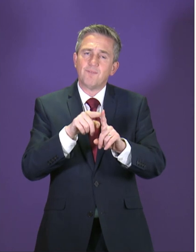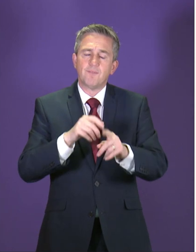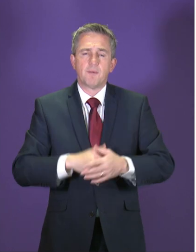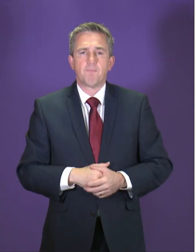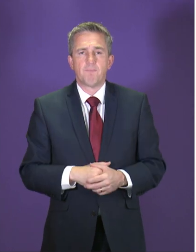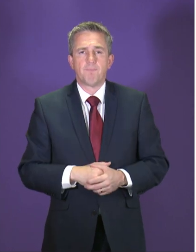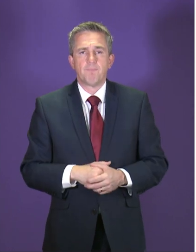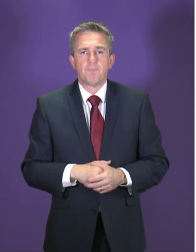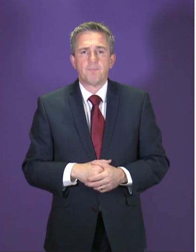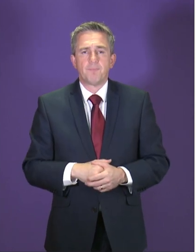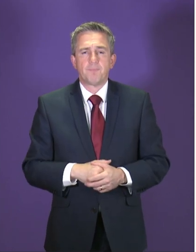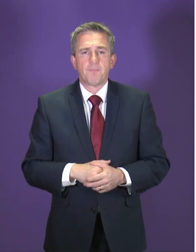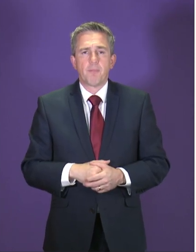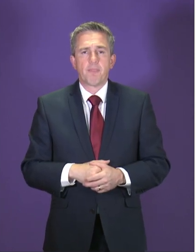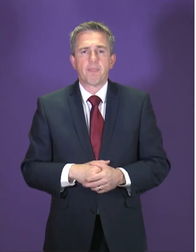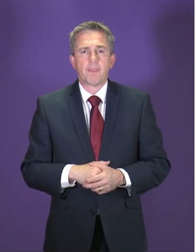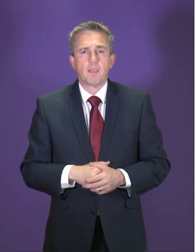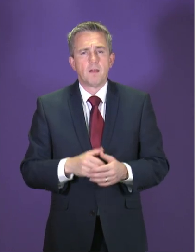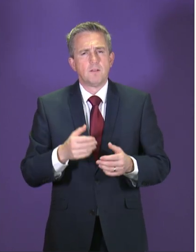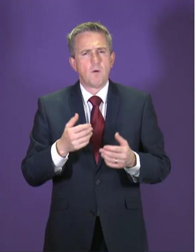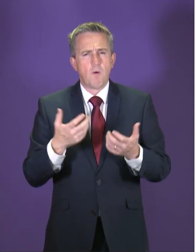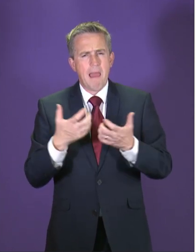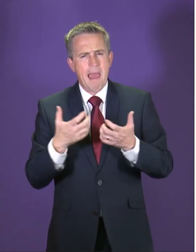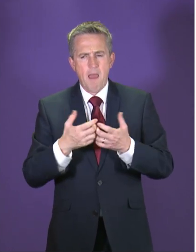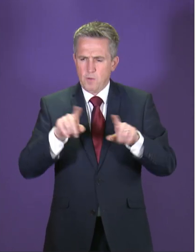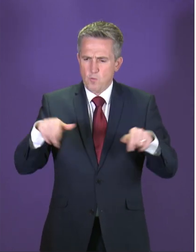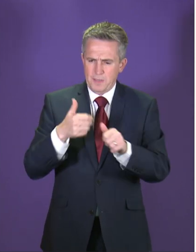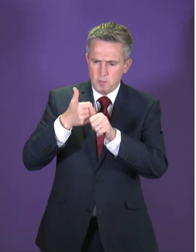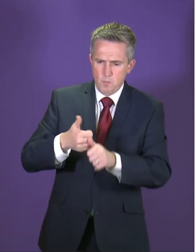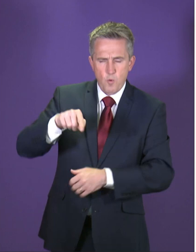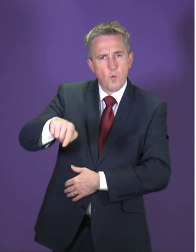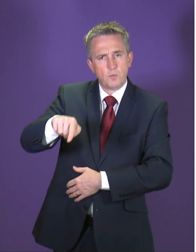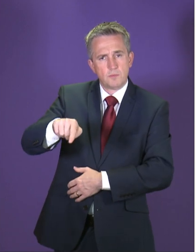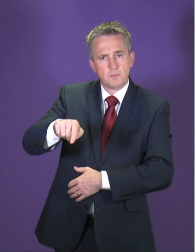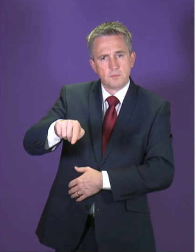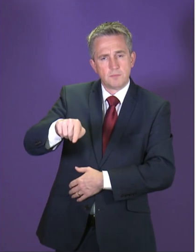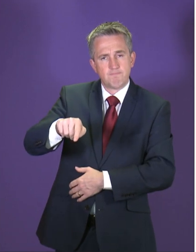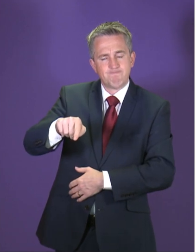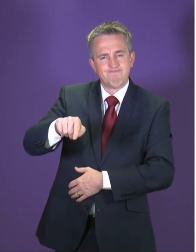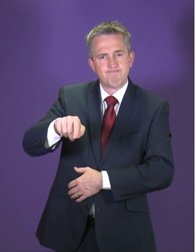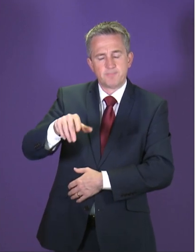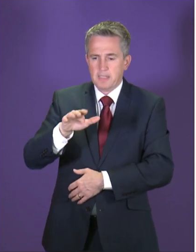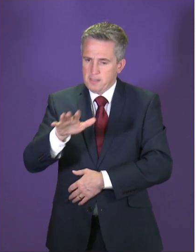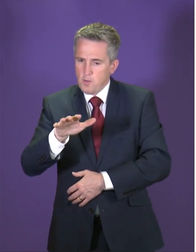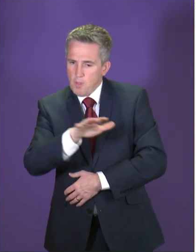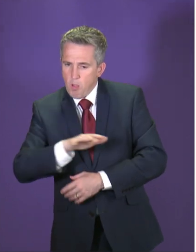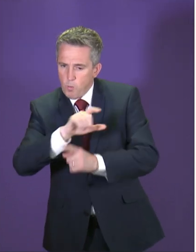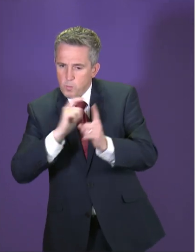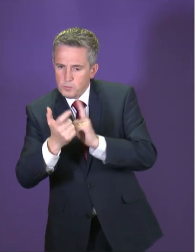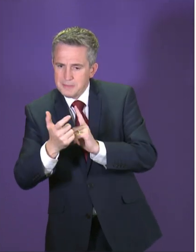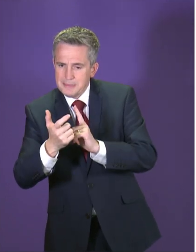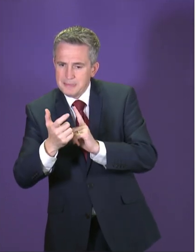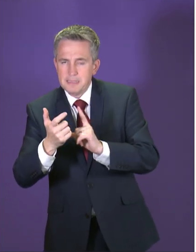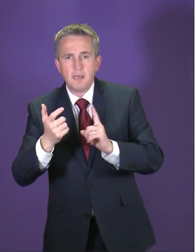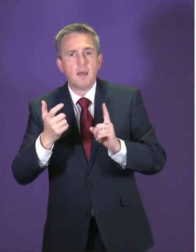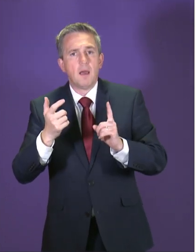community. So how should we support this? That is, invest in this necessarily dark side